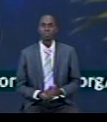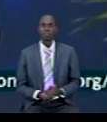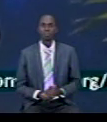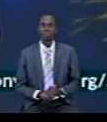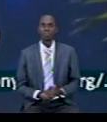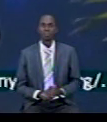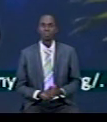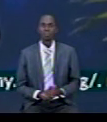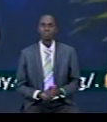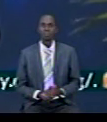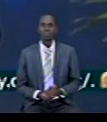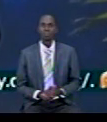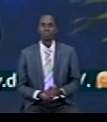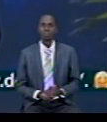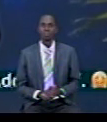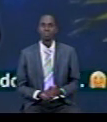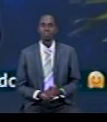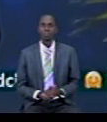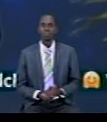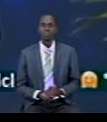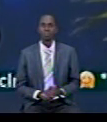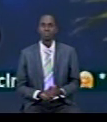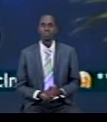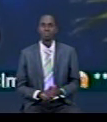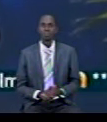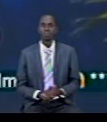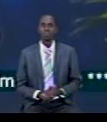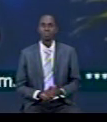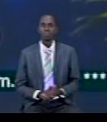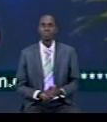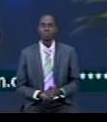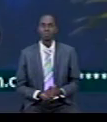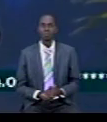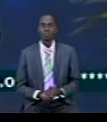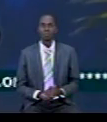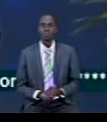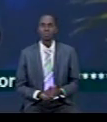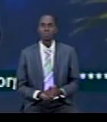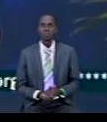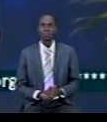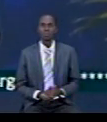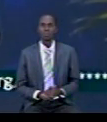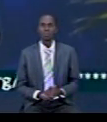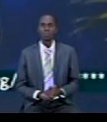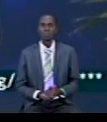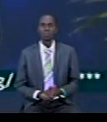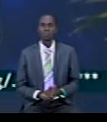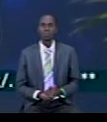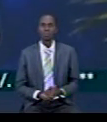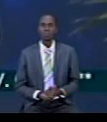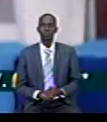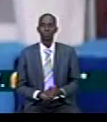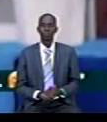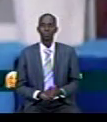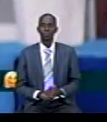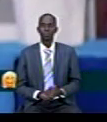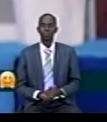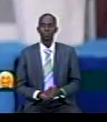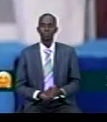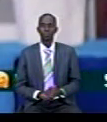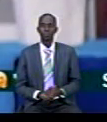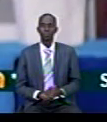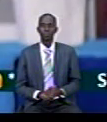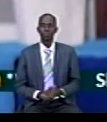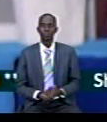daga kafa ban iya tafiya saboda rashin lafiya na har na kai ga an kawo ni gida mama na ta mutu